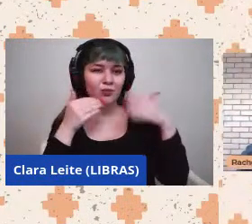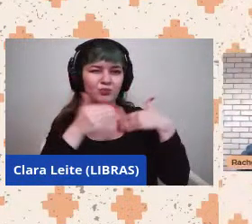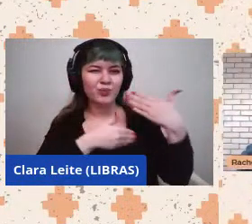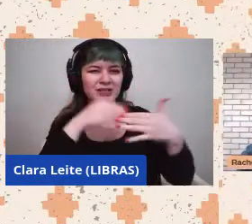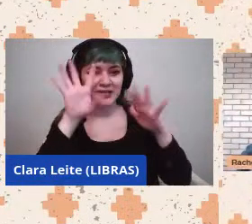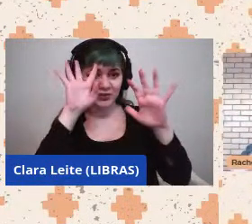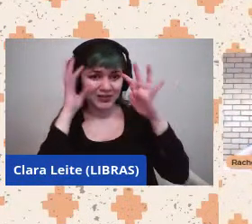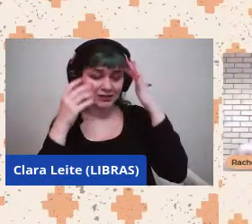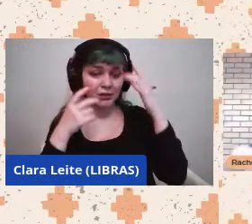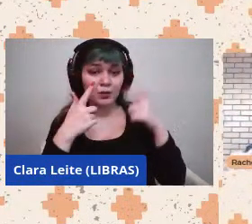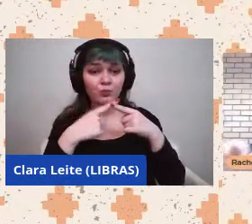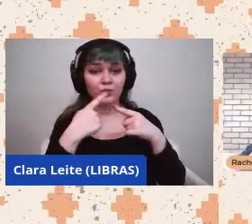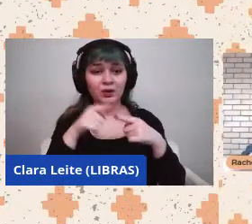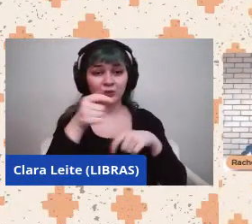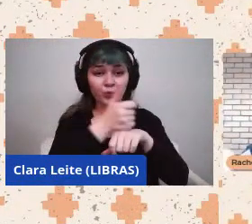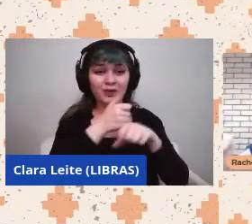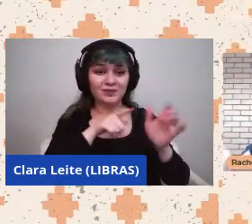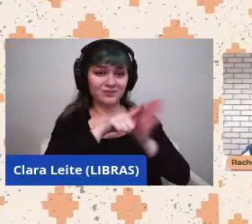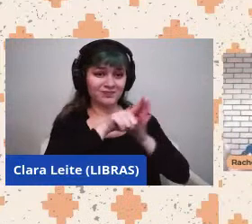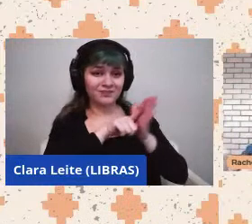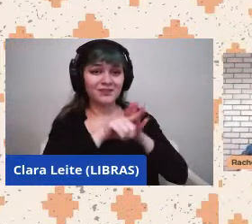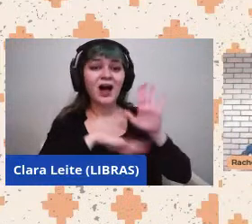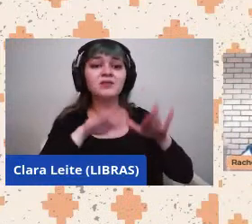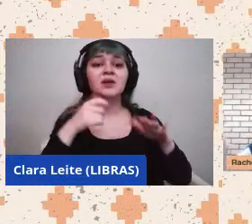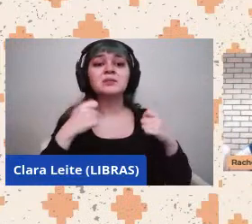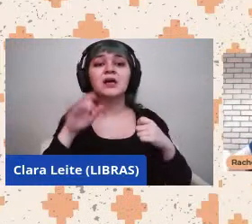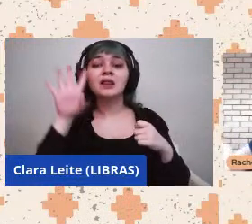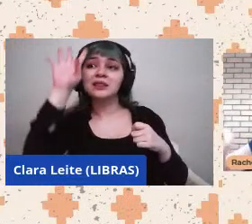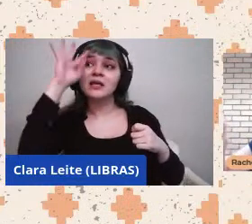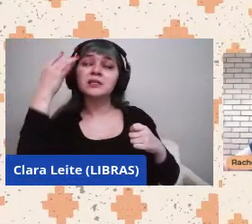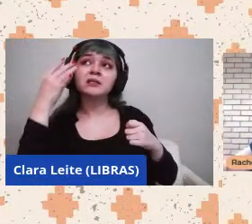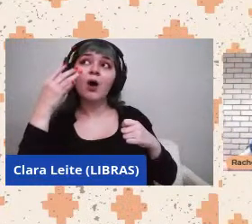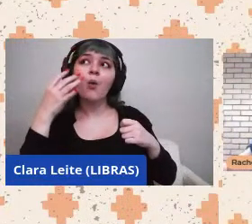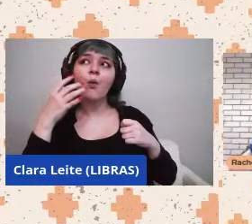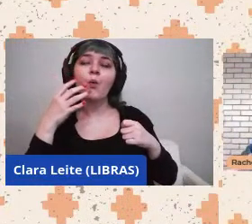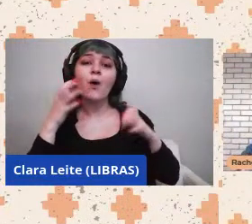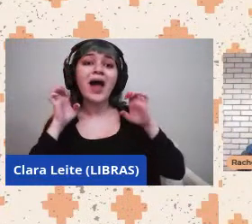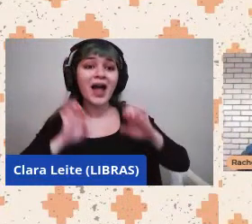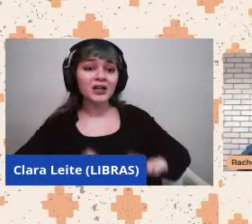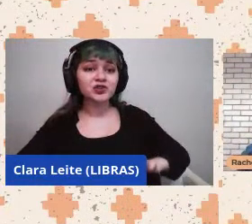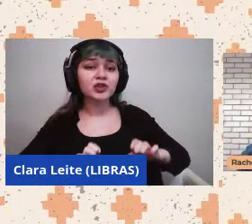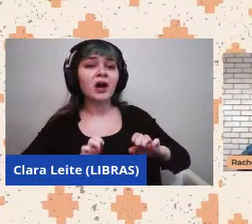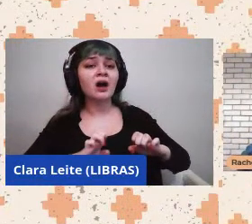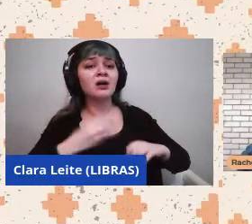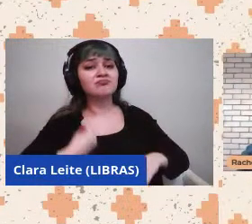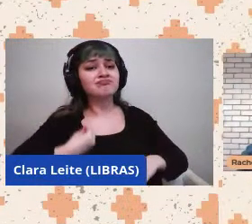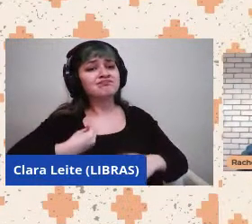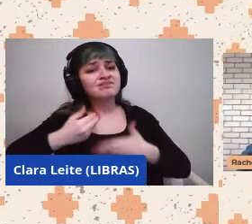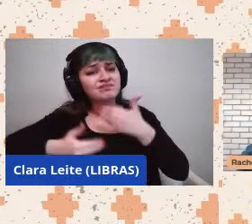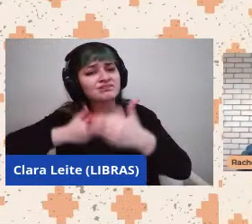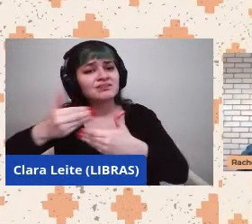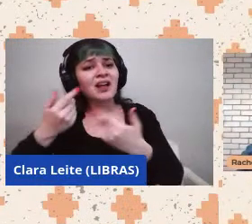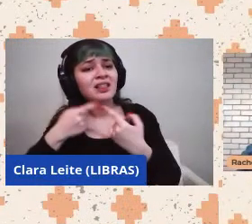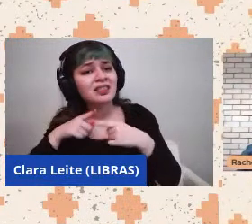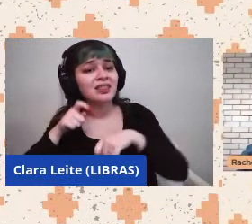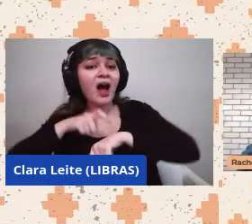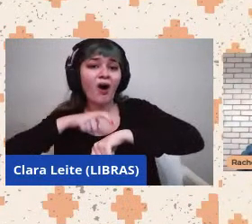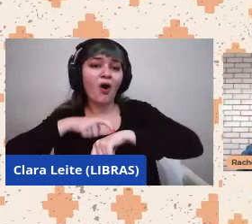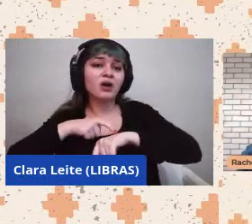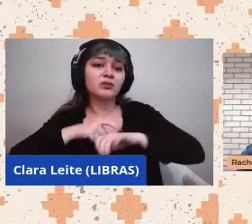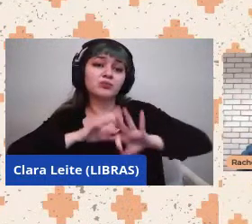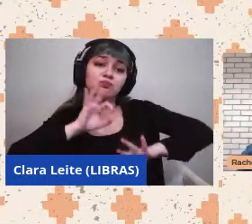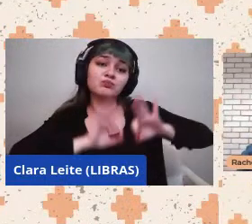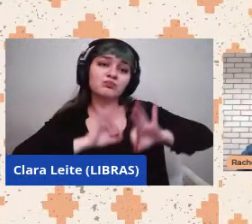as a researcher, you are often having to make ethical decisions as you go along with the project without often